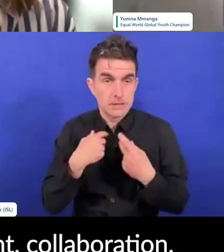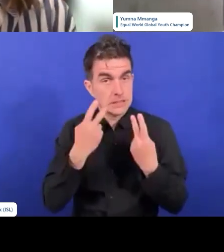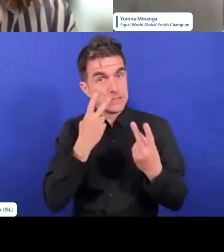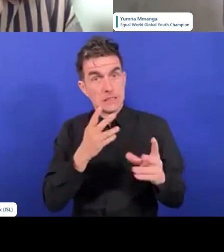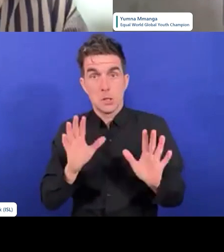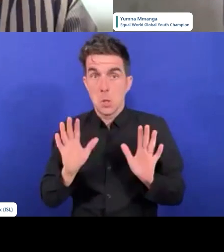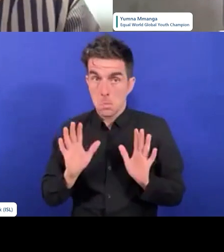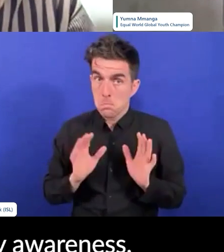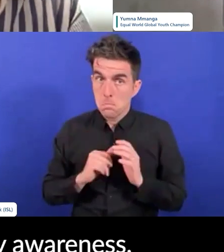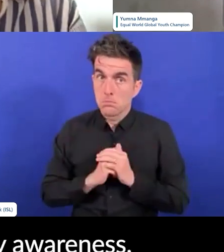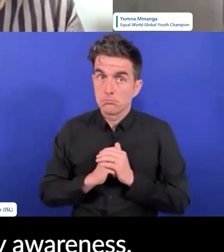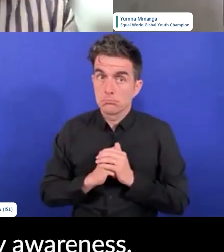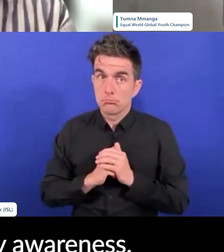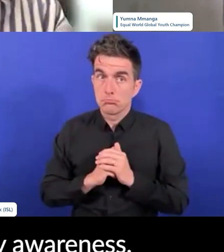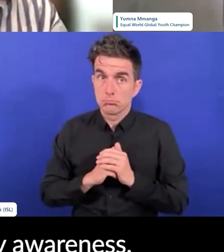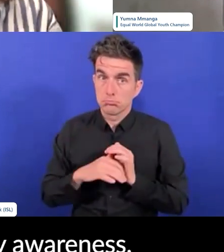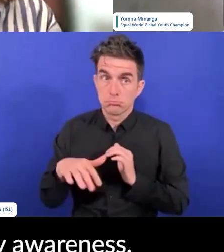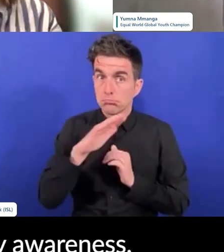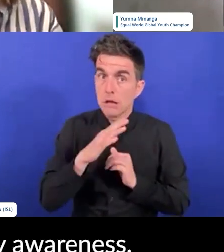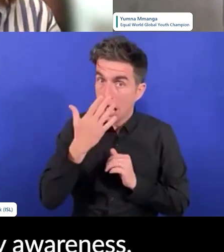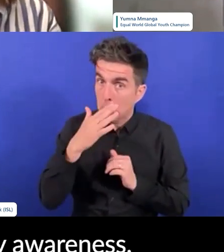collaboration, as well as